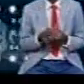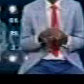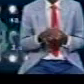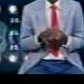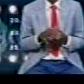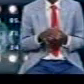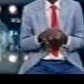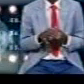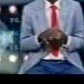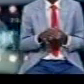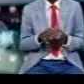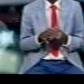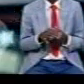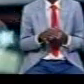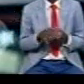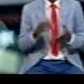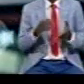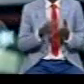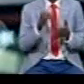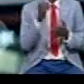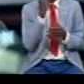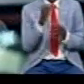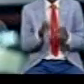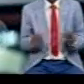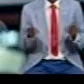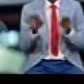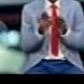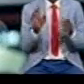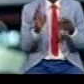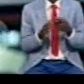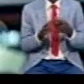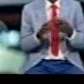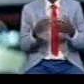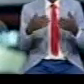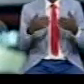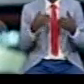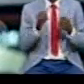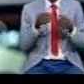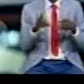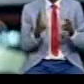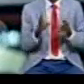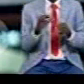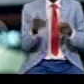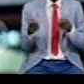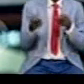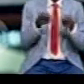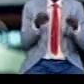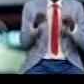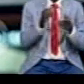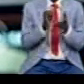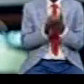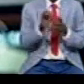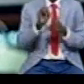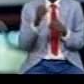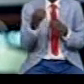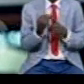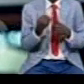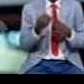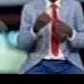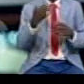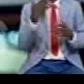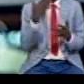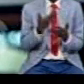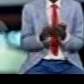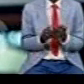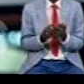the body. It's important to have a way of managing effectively at the start, not prolonging the